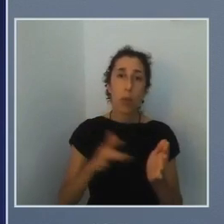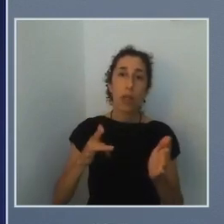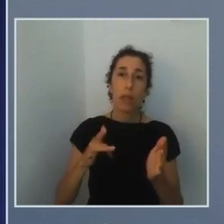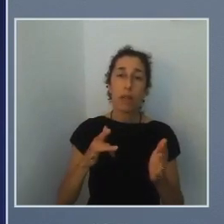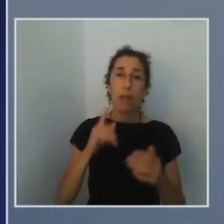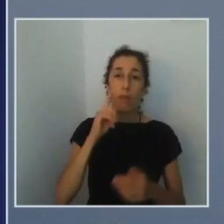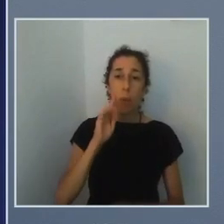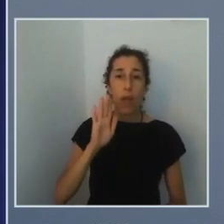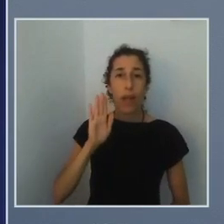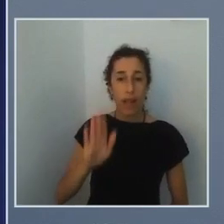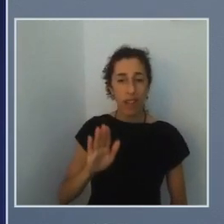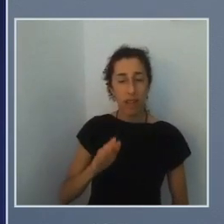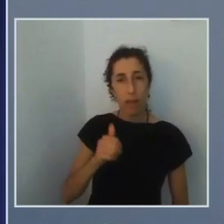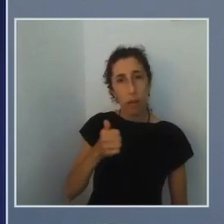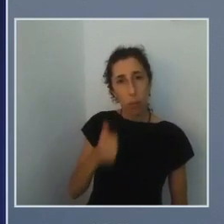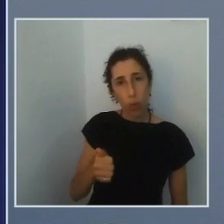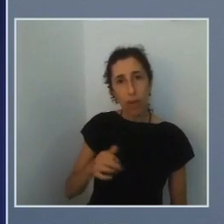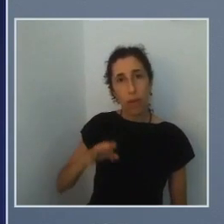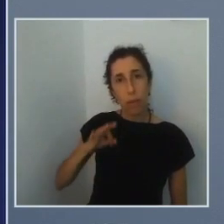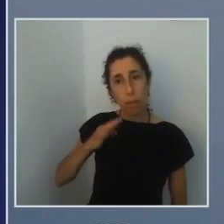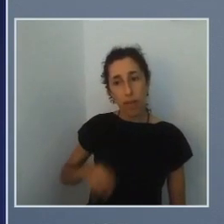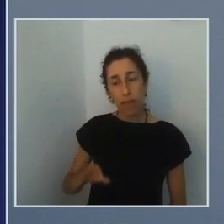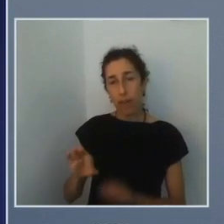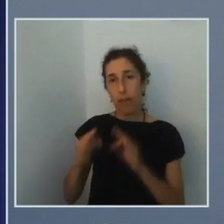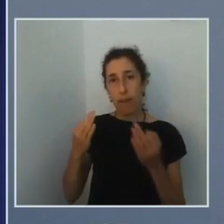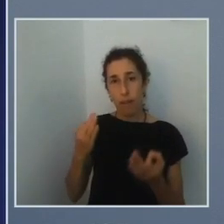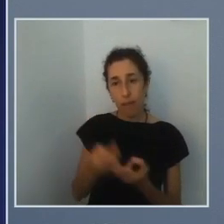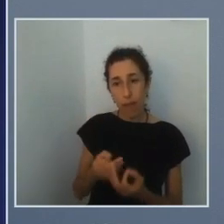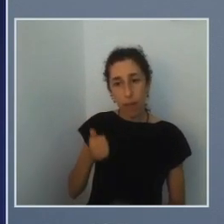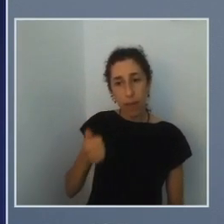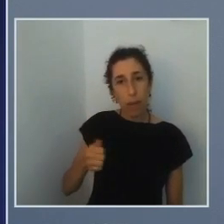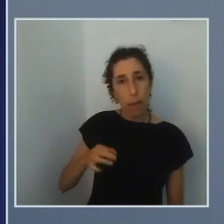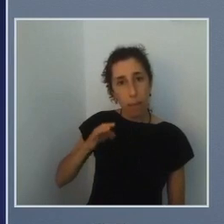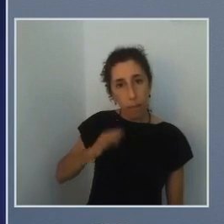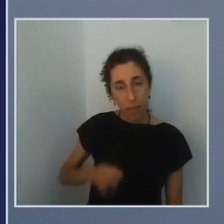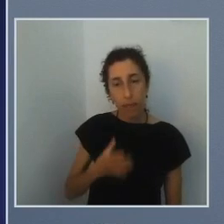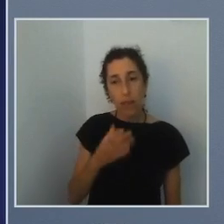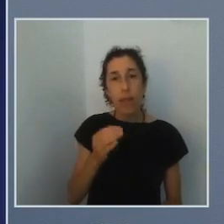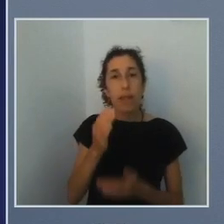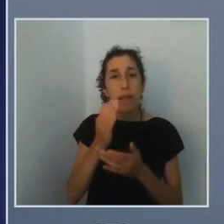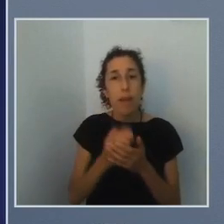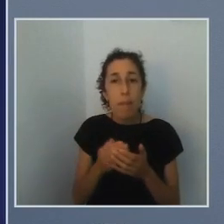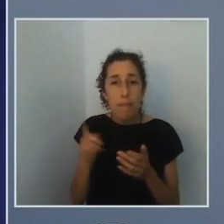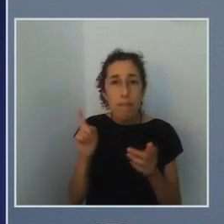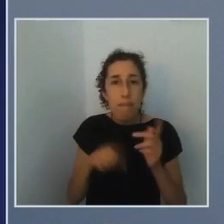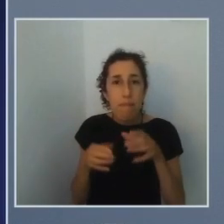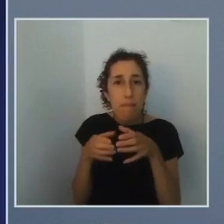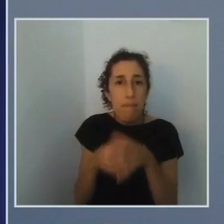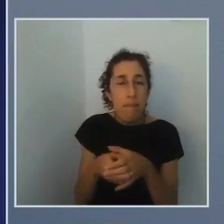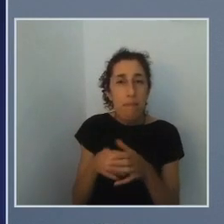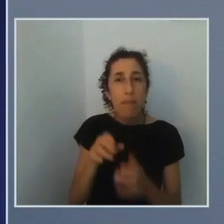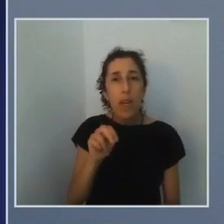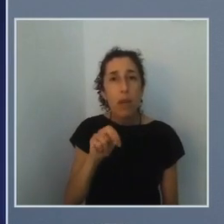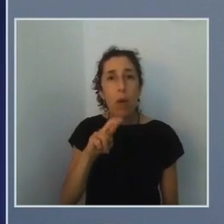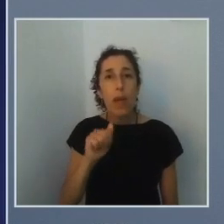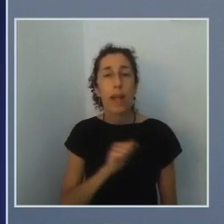of a close circle of NRA staff, board members, and vendors.